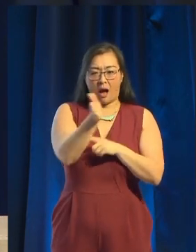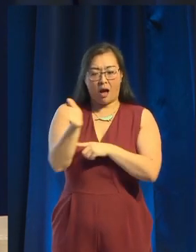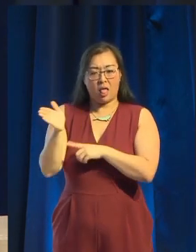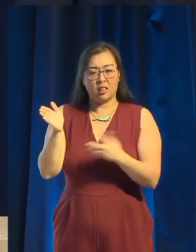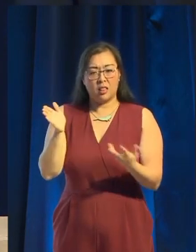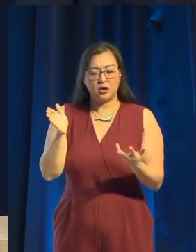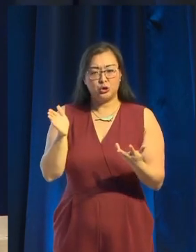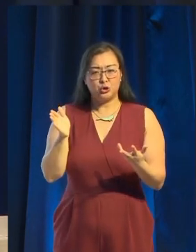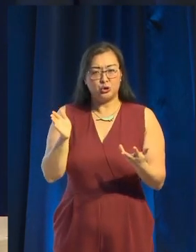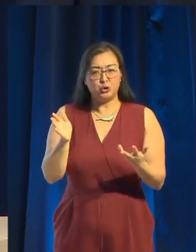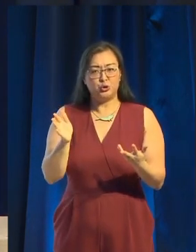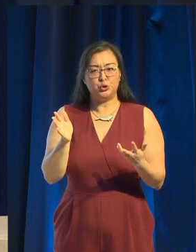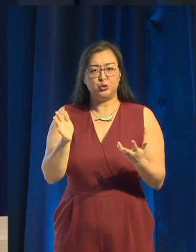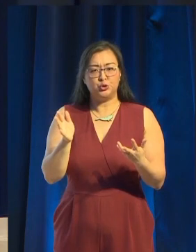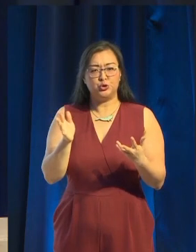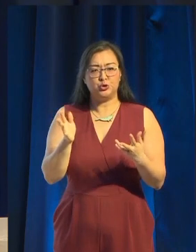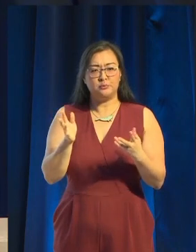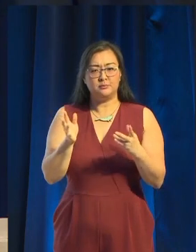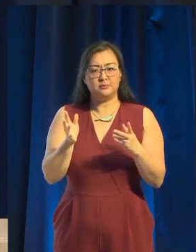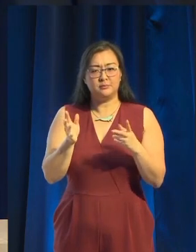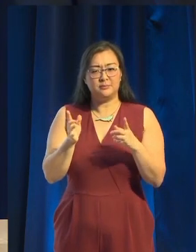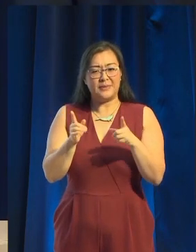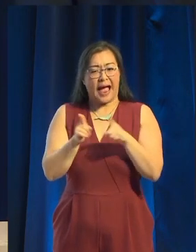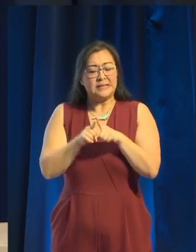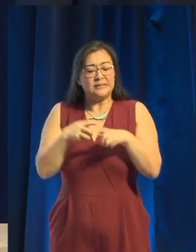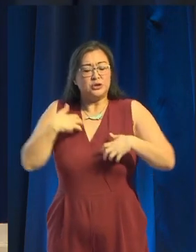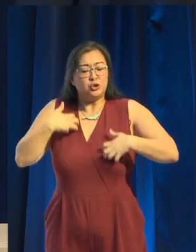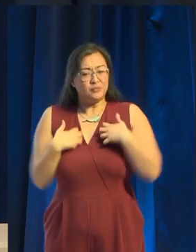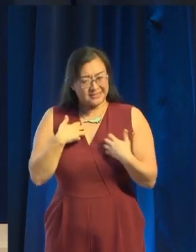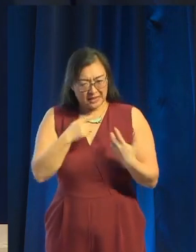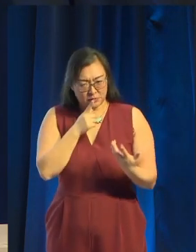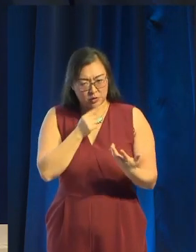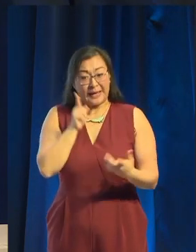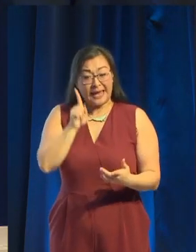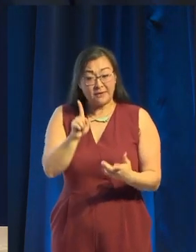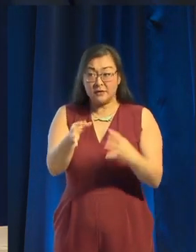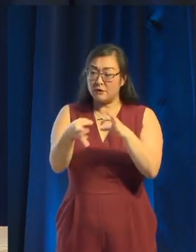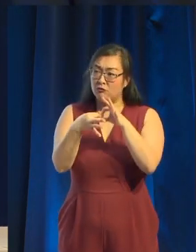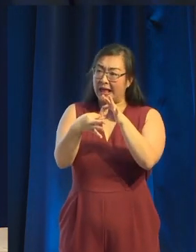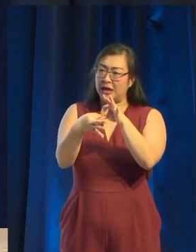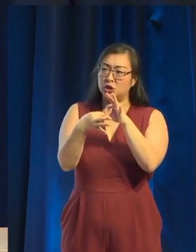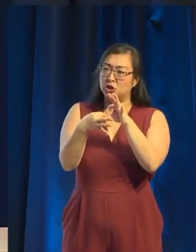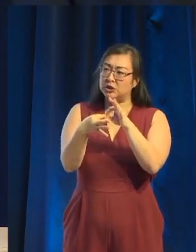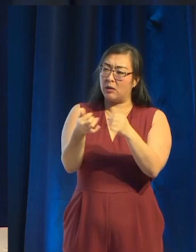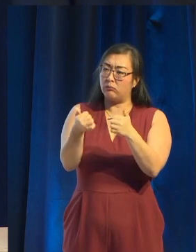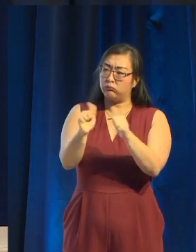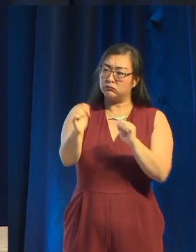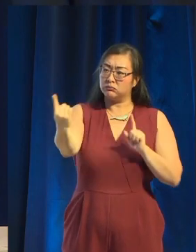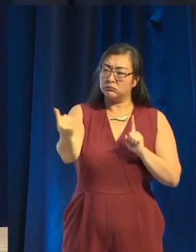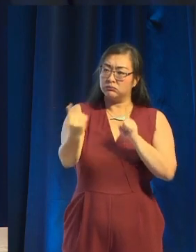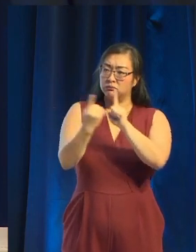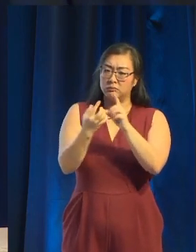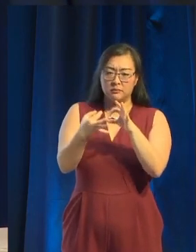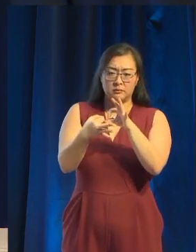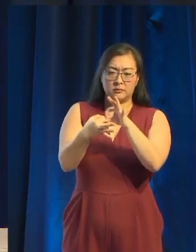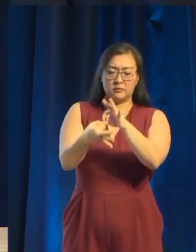to be as interesting as possible, even if the relationship between the player character and the crush is